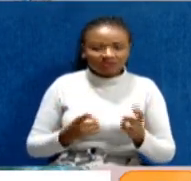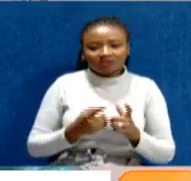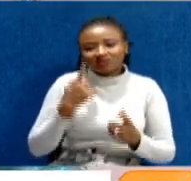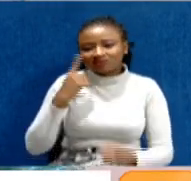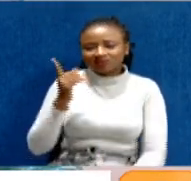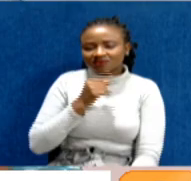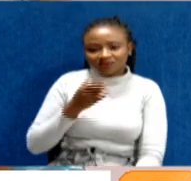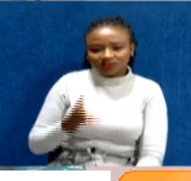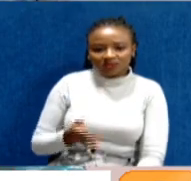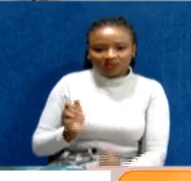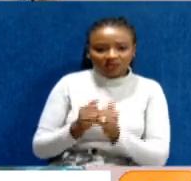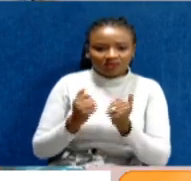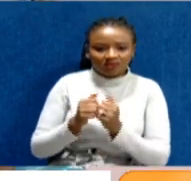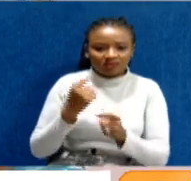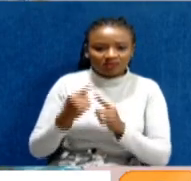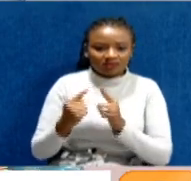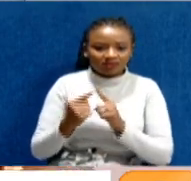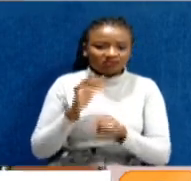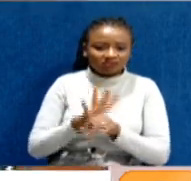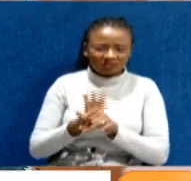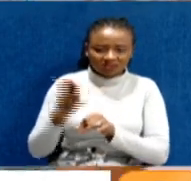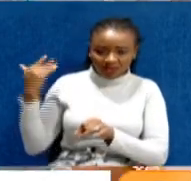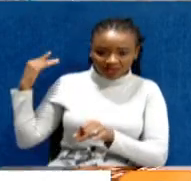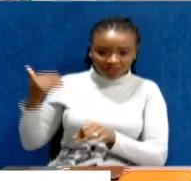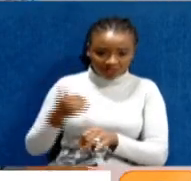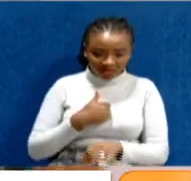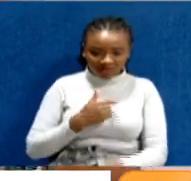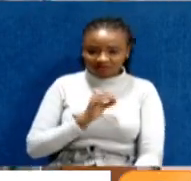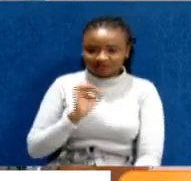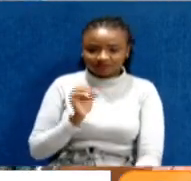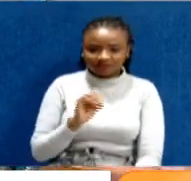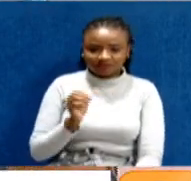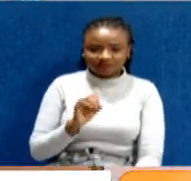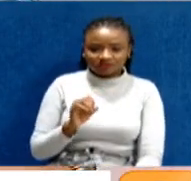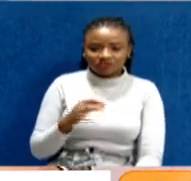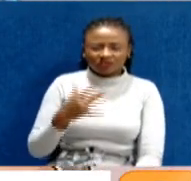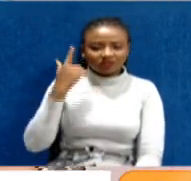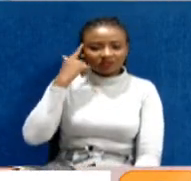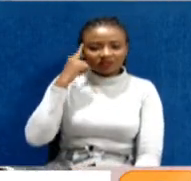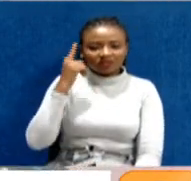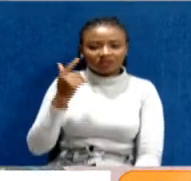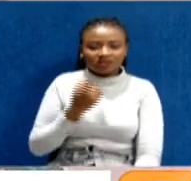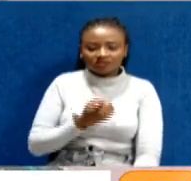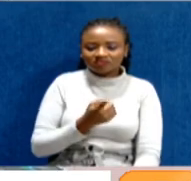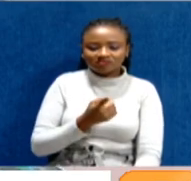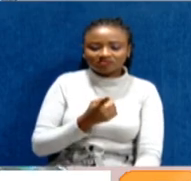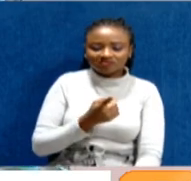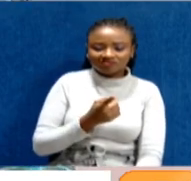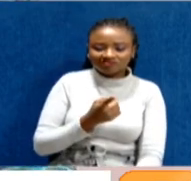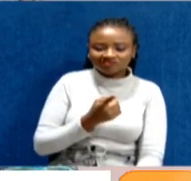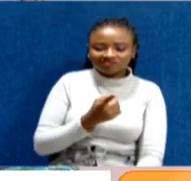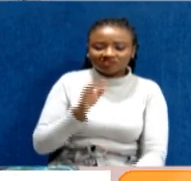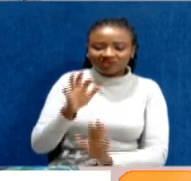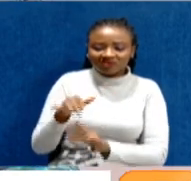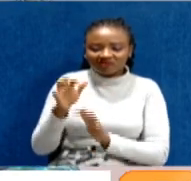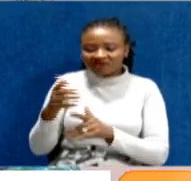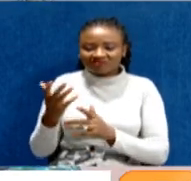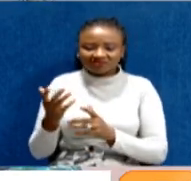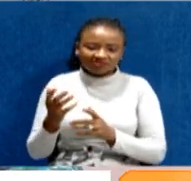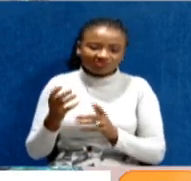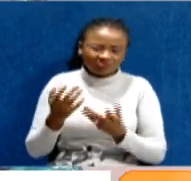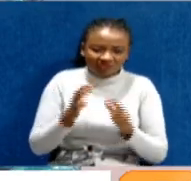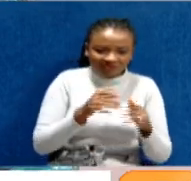seeing right now. Yeah. Many years ago, it never happened. We never thought that, oh, it was organic, it was not organic. But right now, it